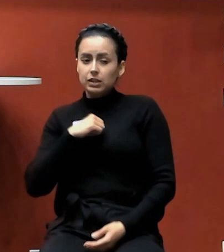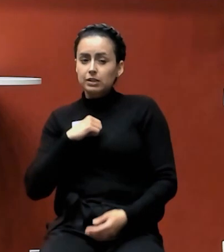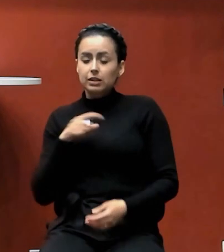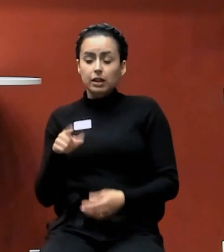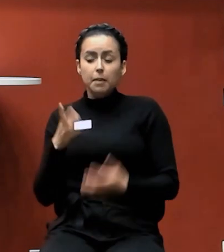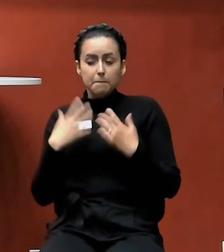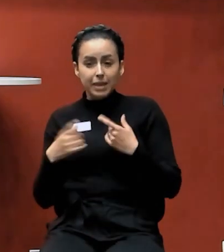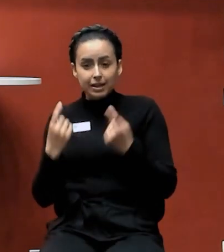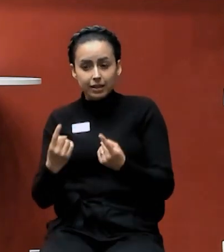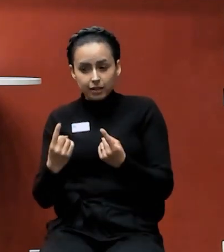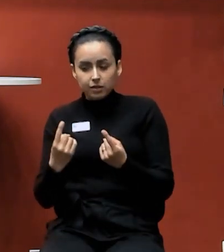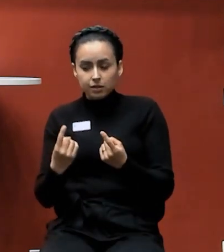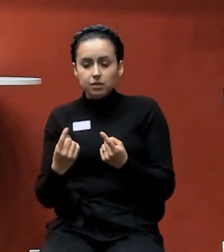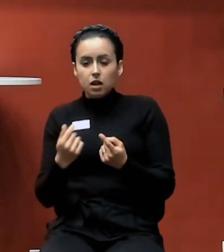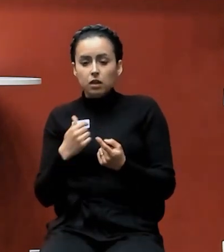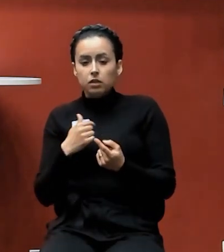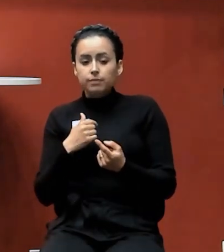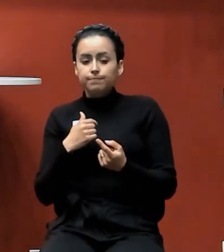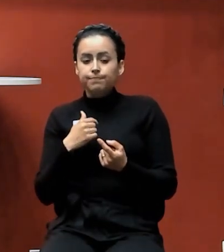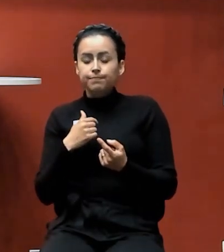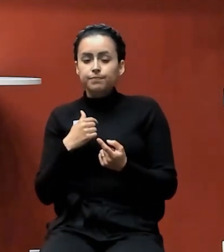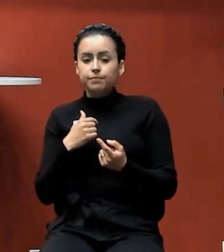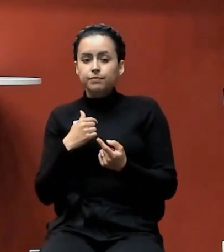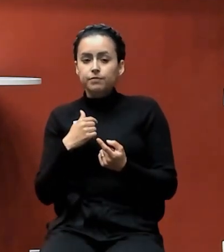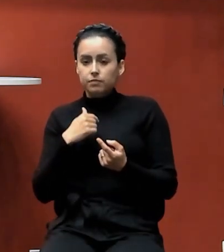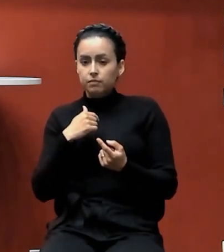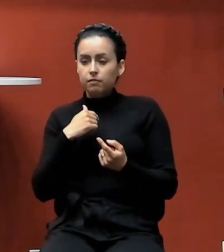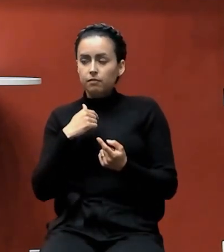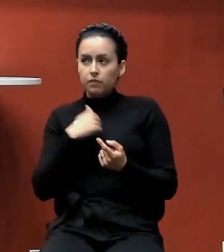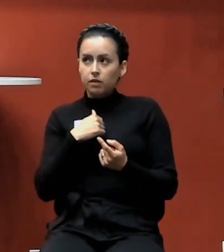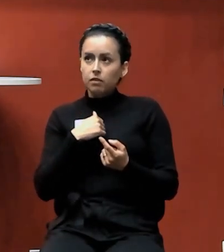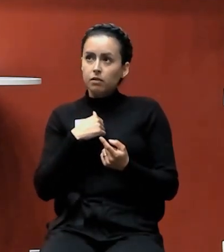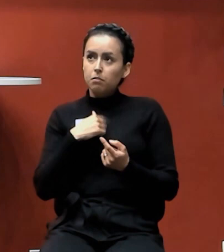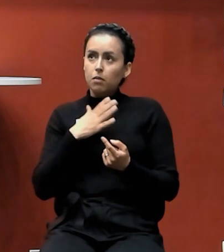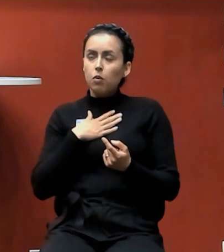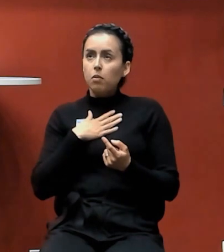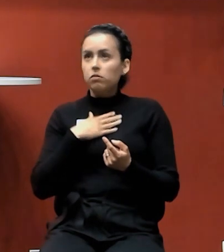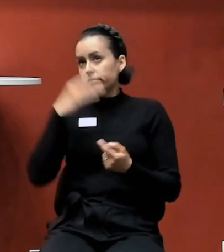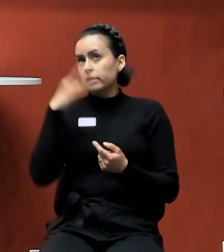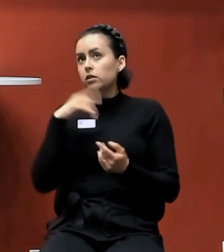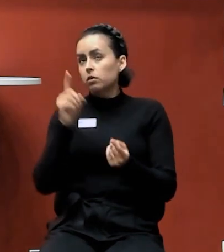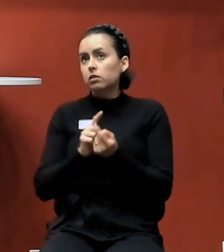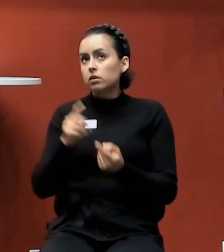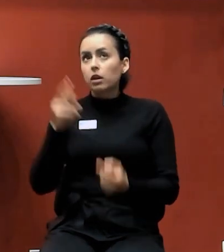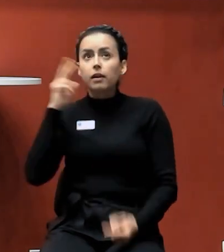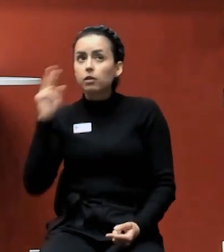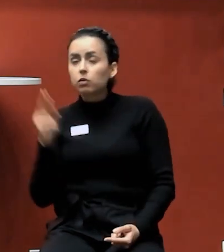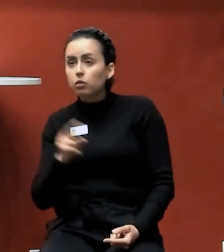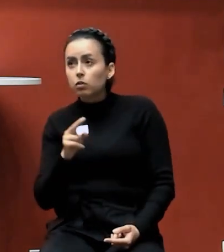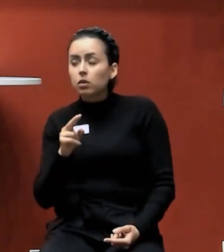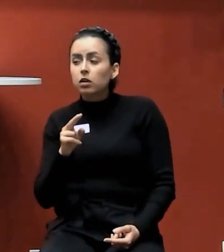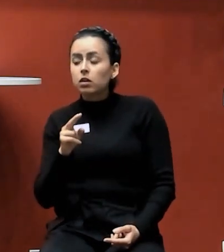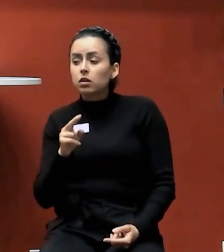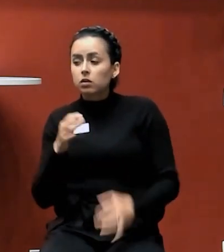because I always love to give it on my perspective side of view, and I'm trying to figure out, because as you